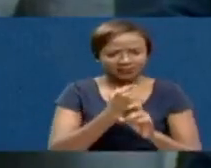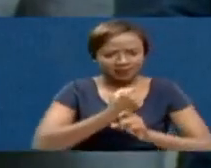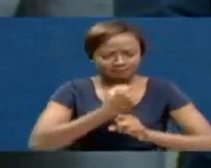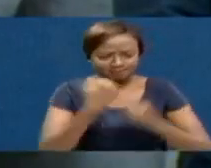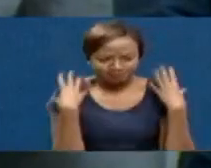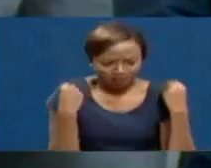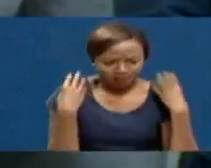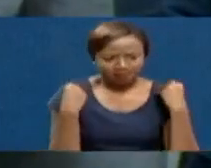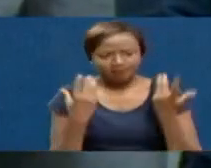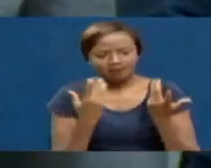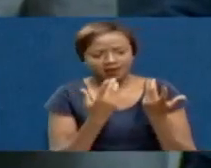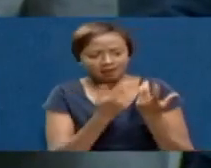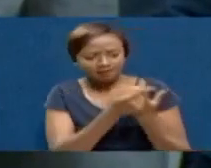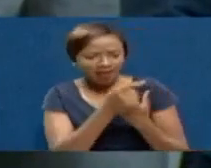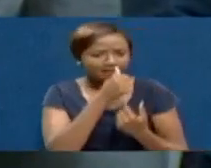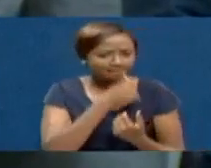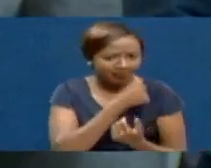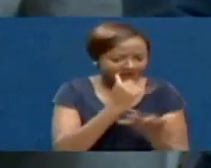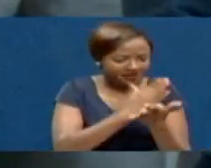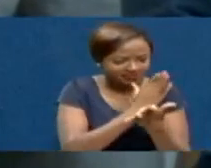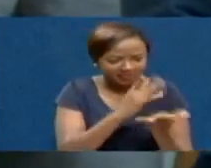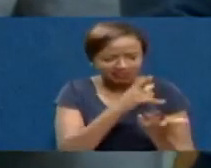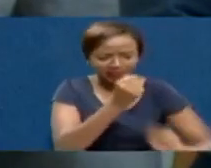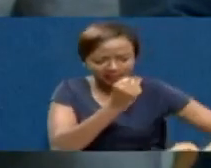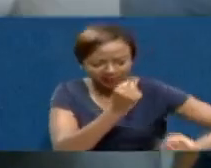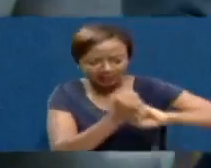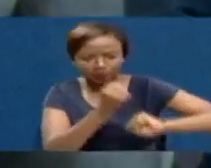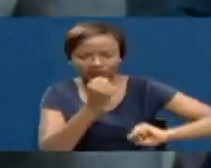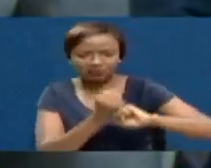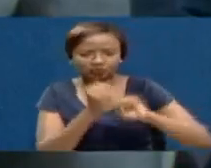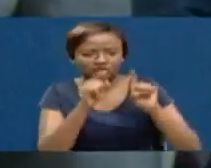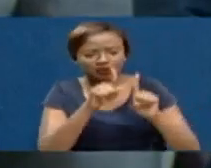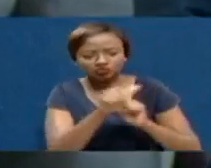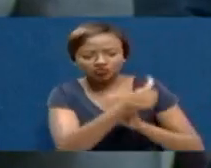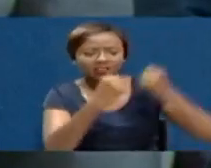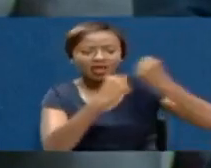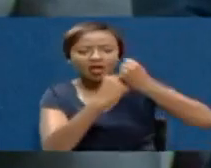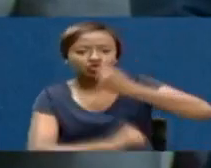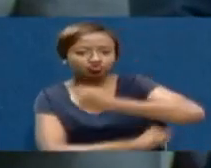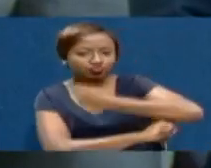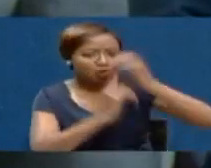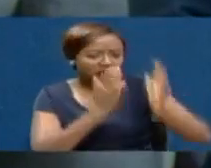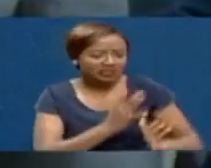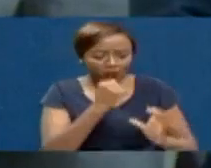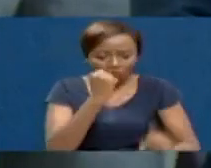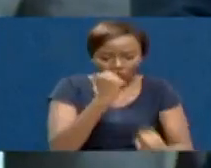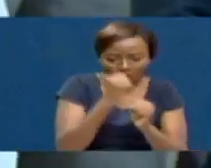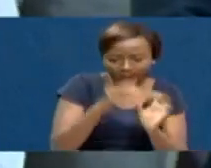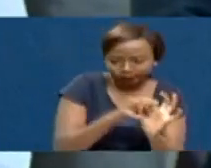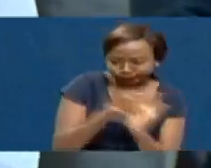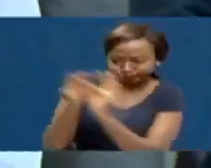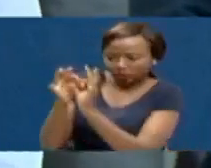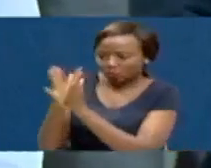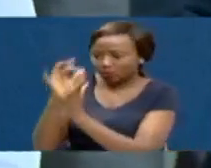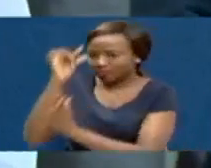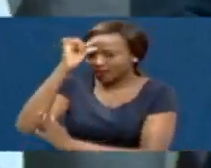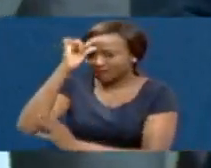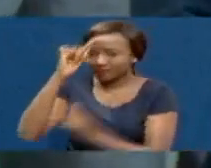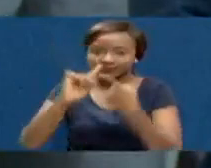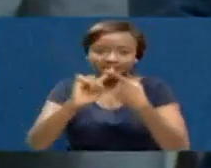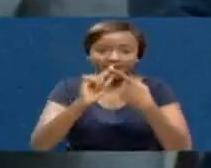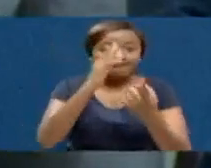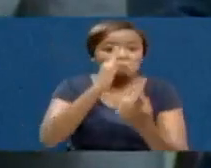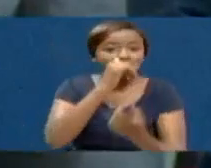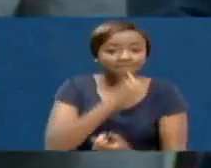other donor communities who are working with the government, are achieving. Private sector,